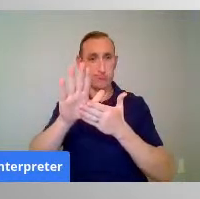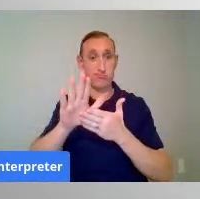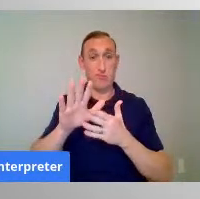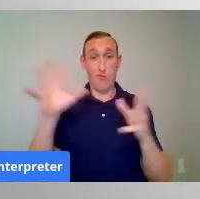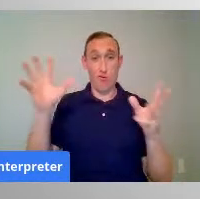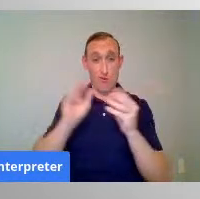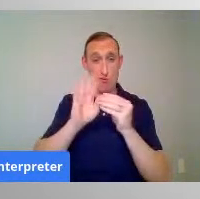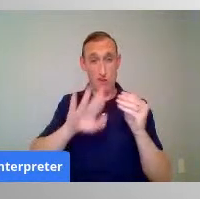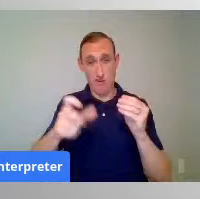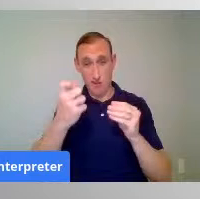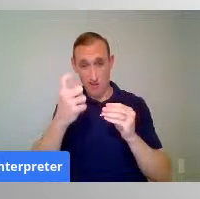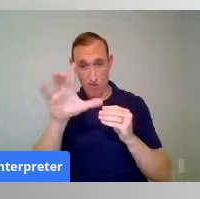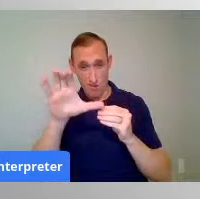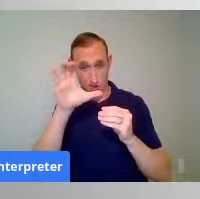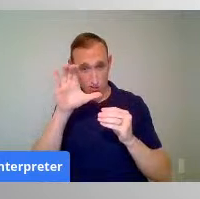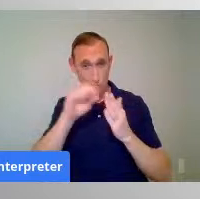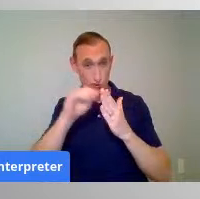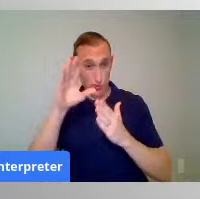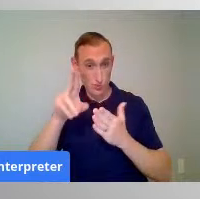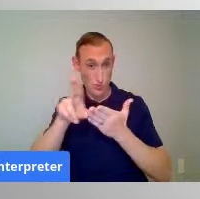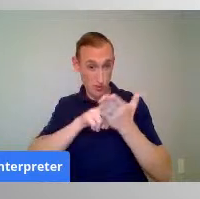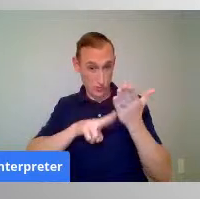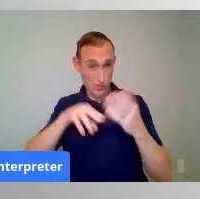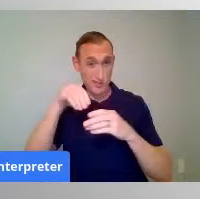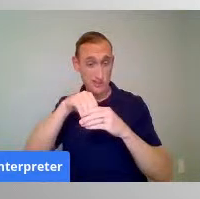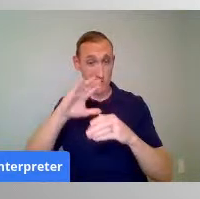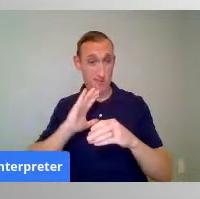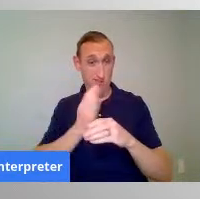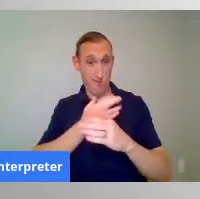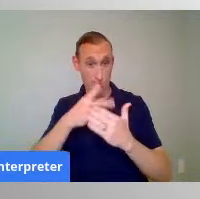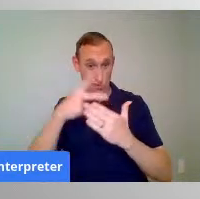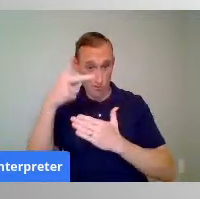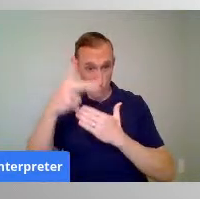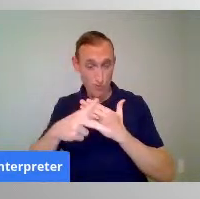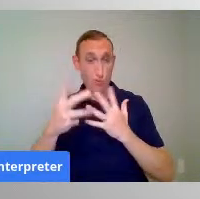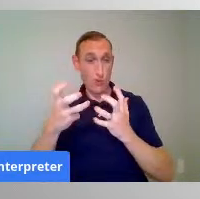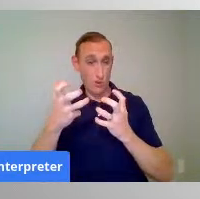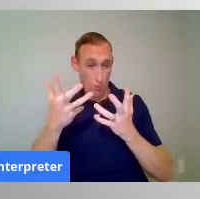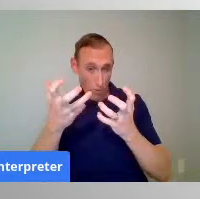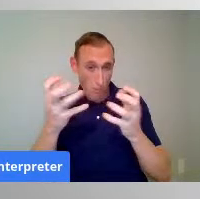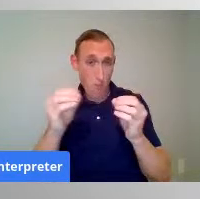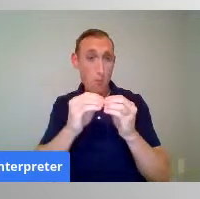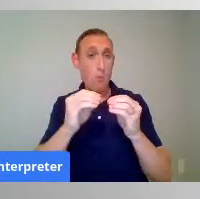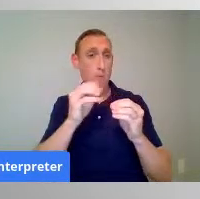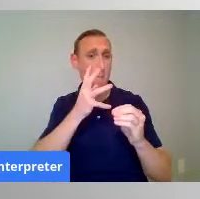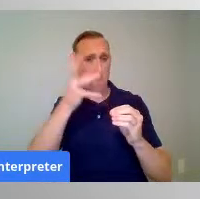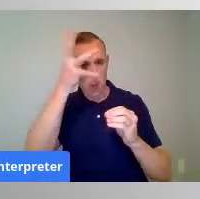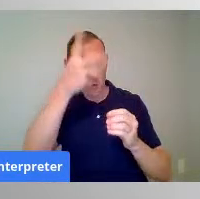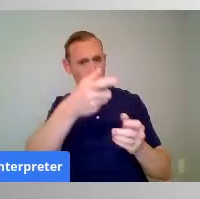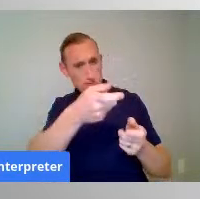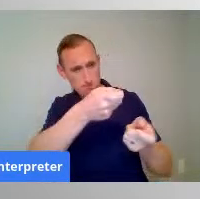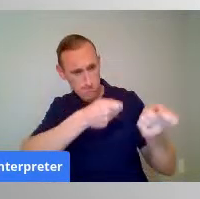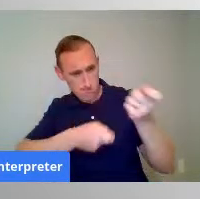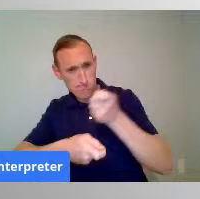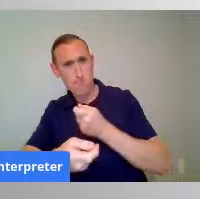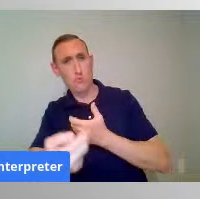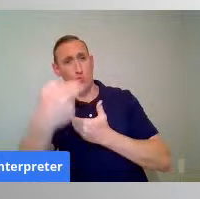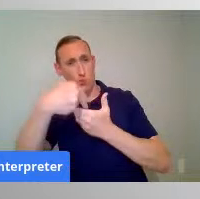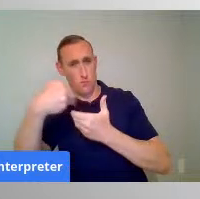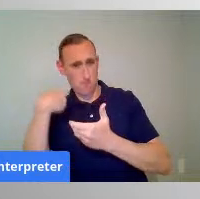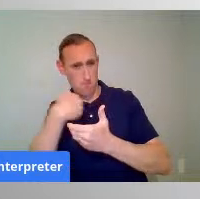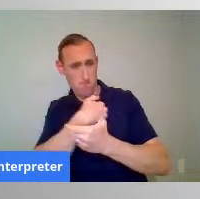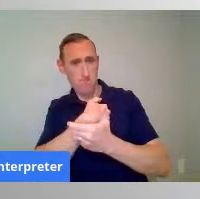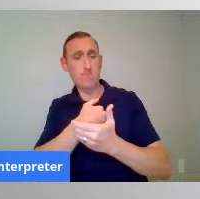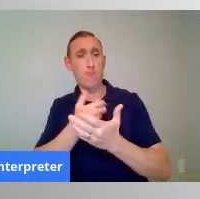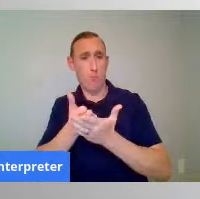scholarship program, but we're always seeking ways to connect more parents to that. And many of you, if you've been